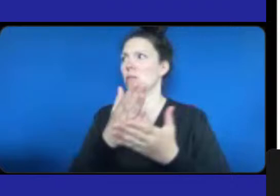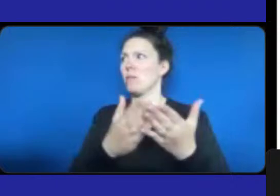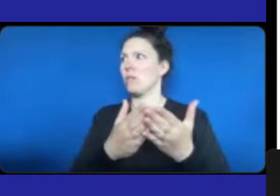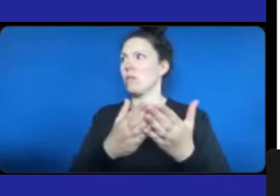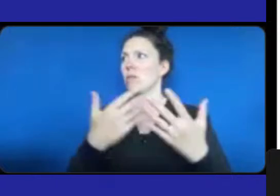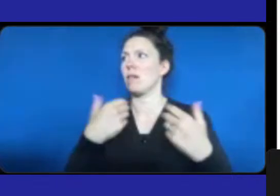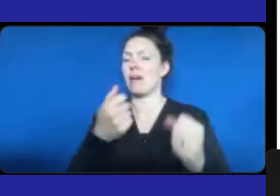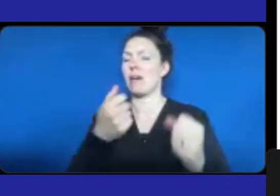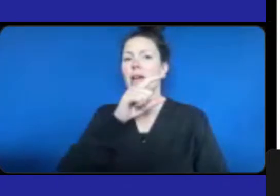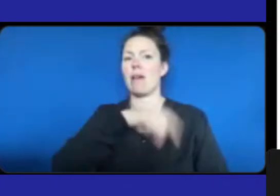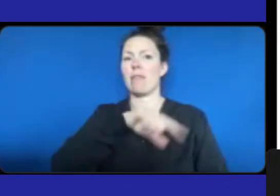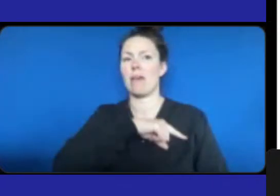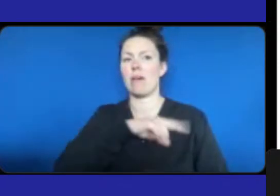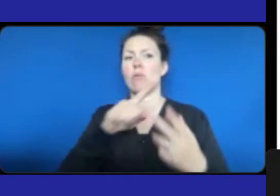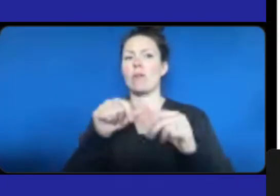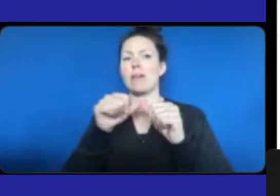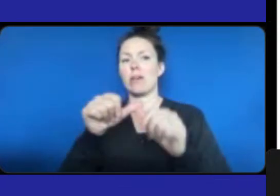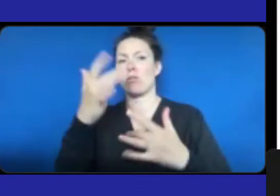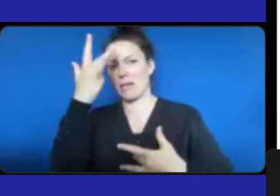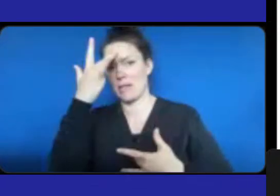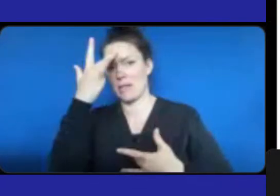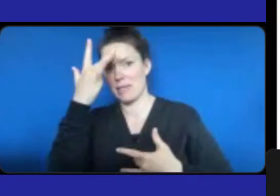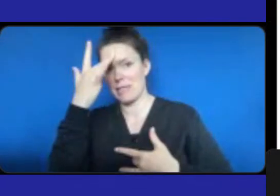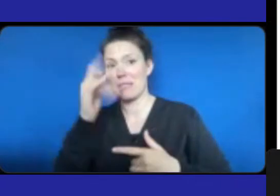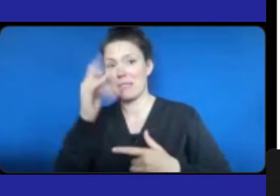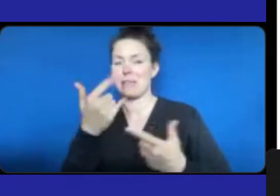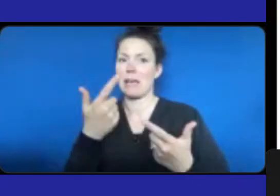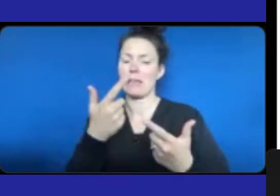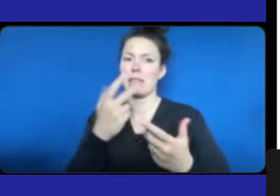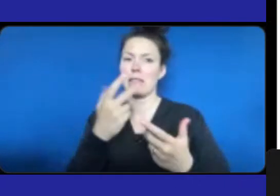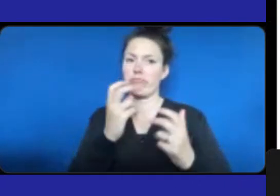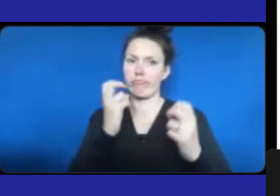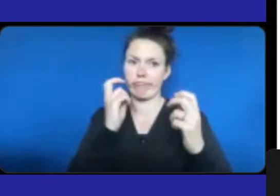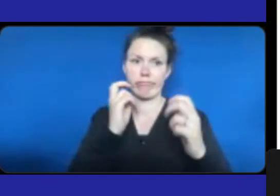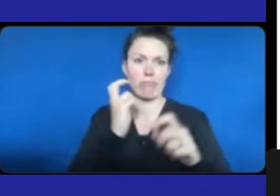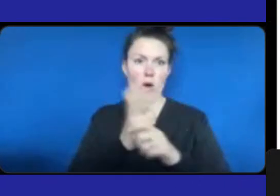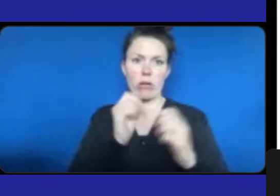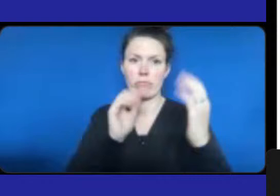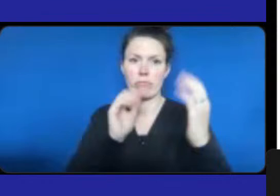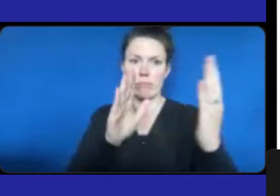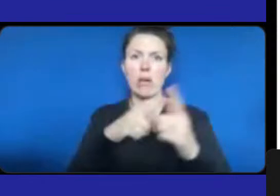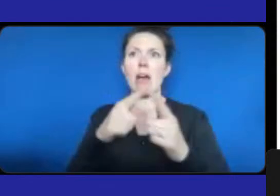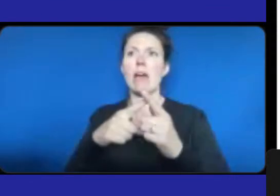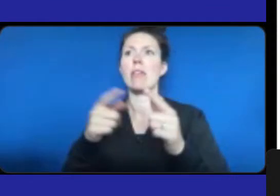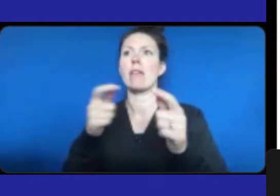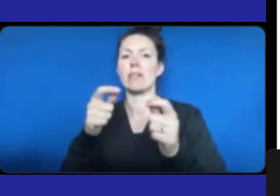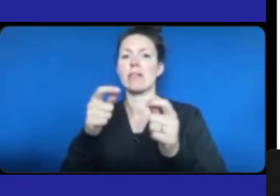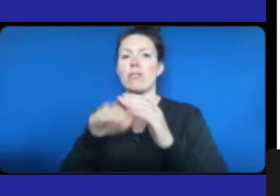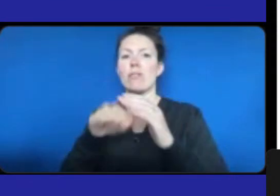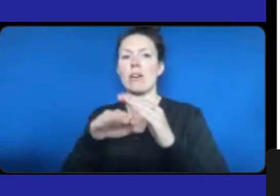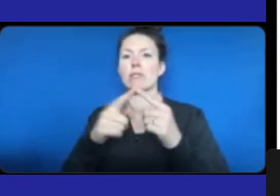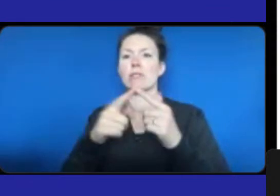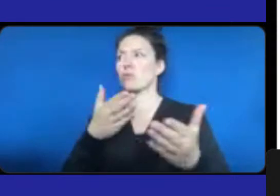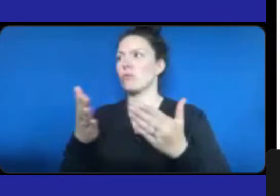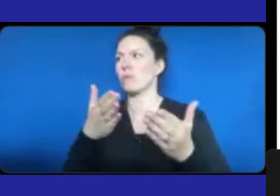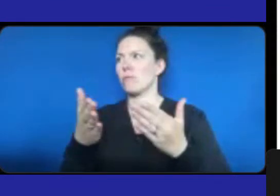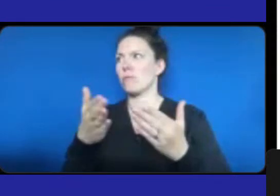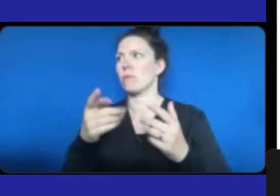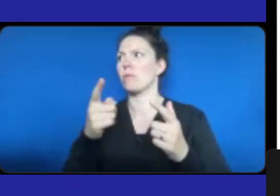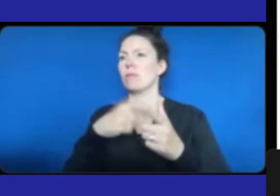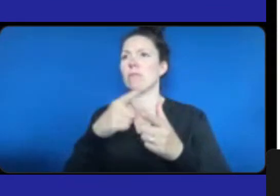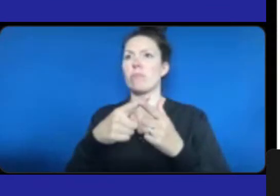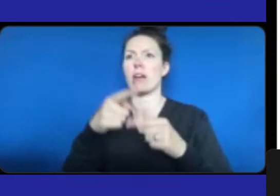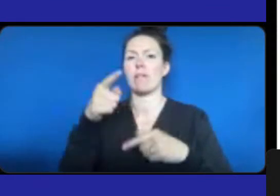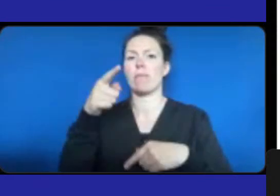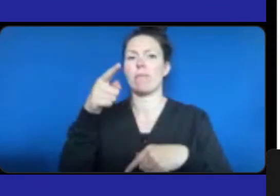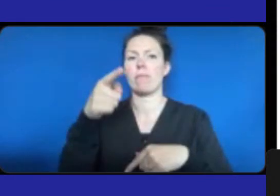and chronic disease, no small thing. The next one, as you will see, is facilitating access to services.